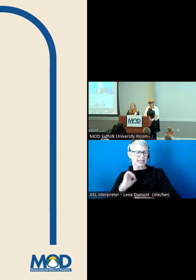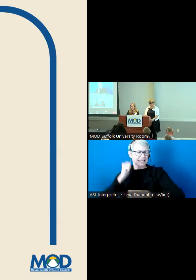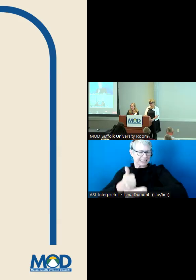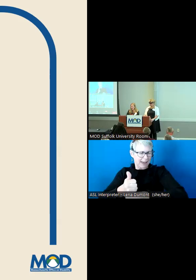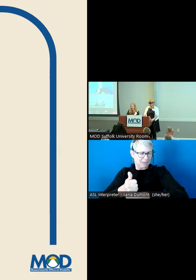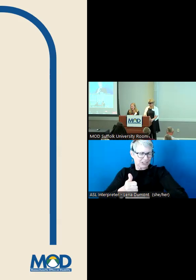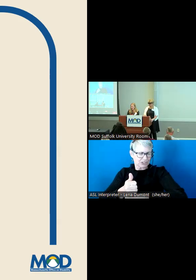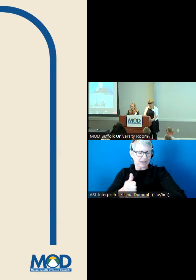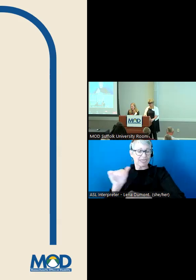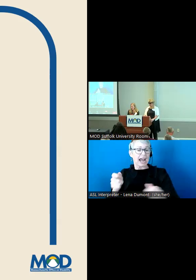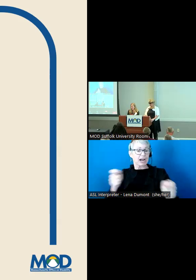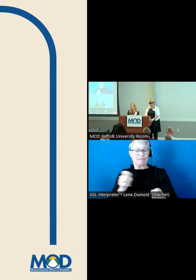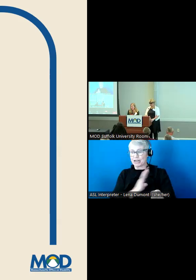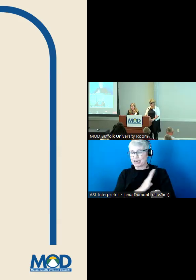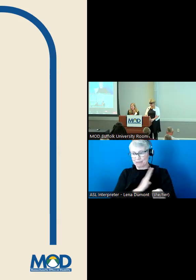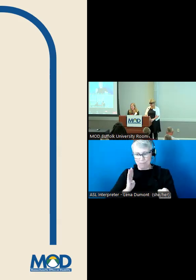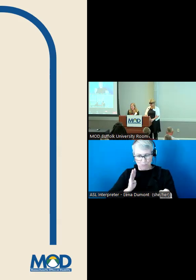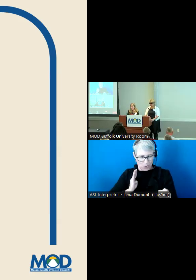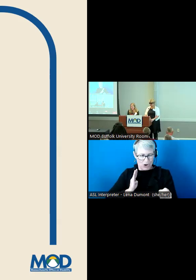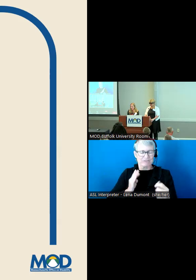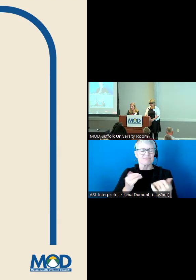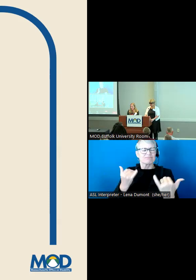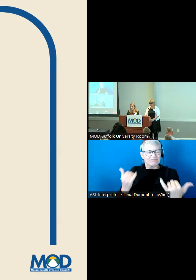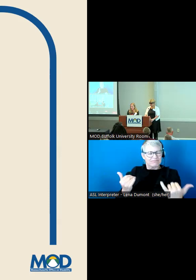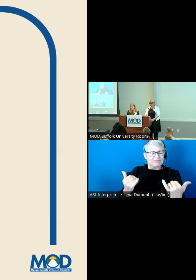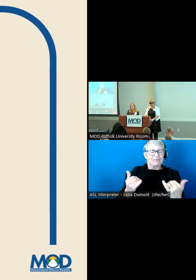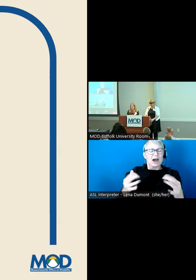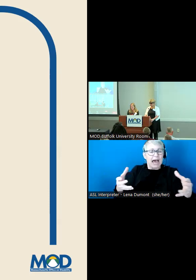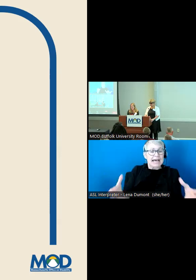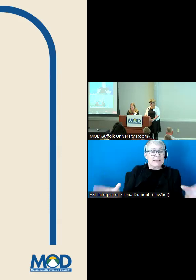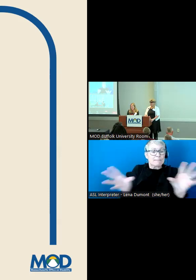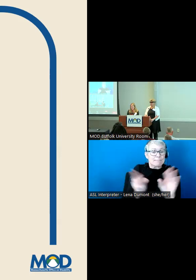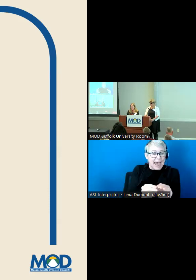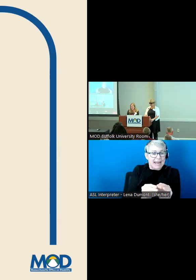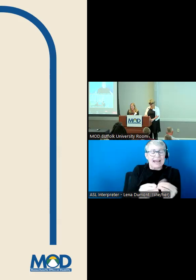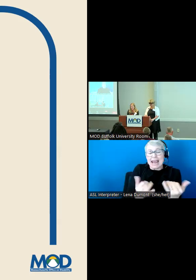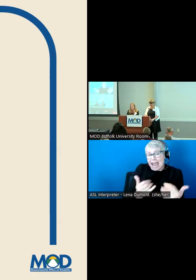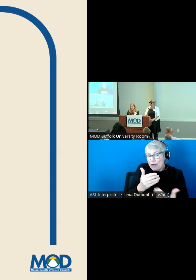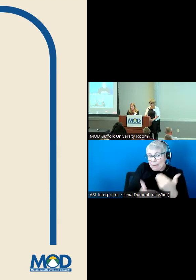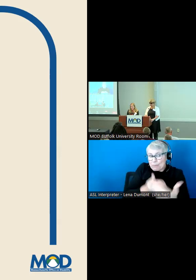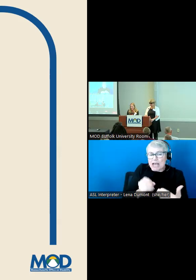convened and is in the process of appointing public members.